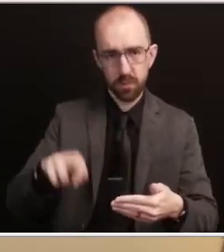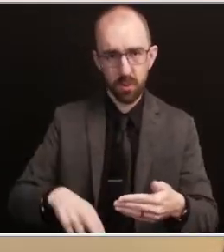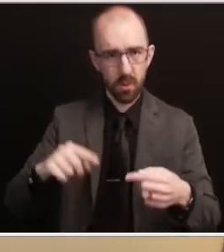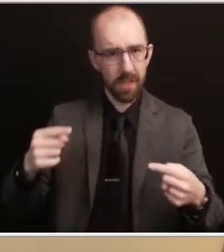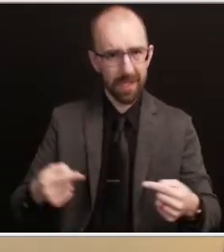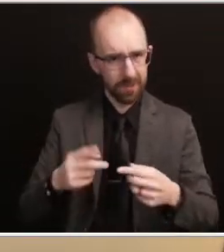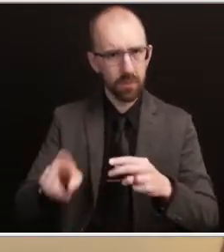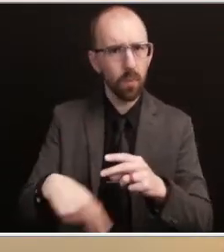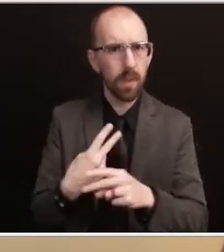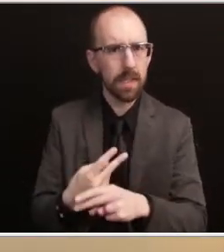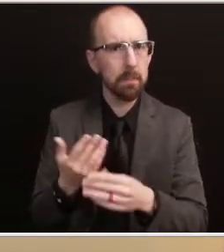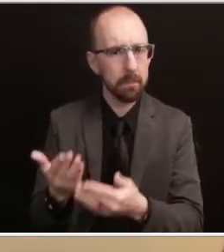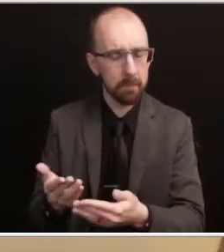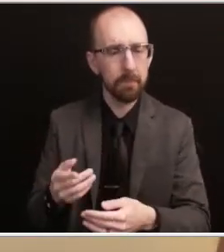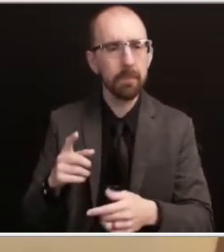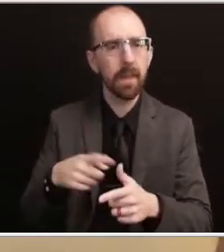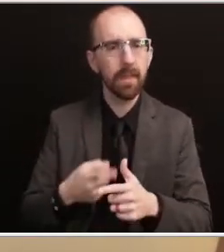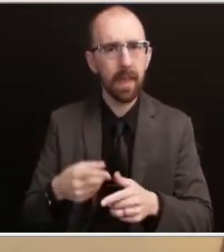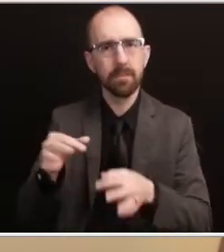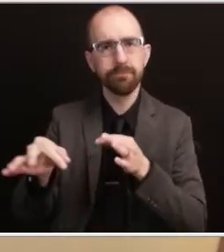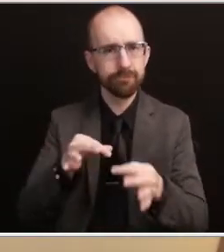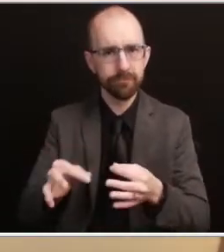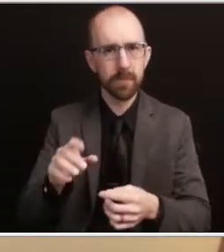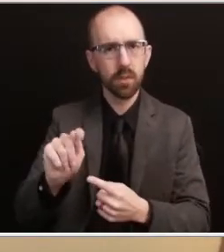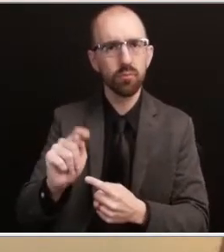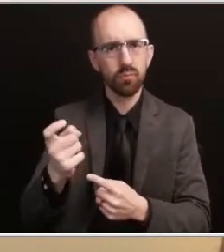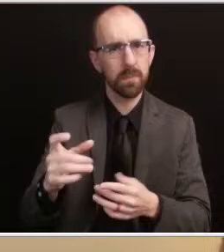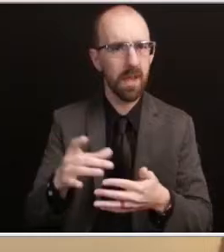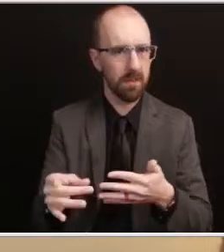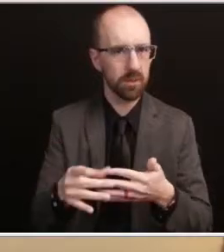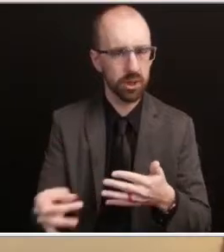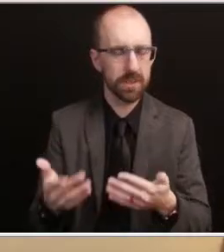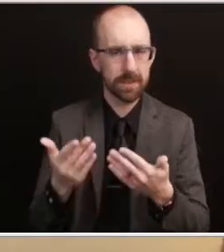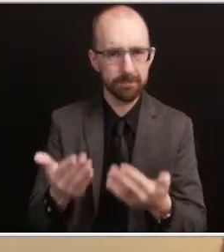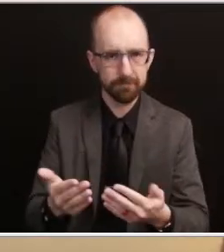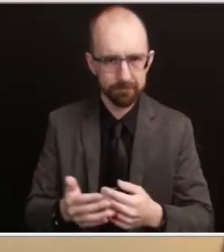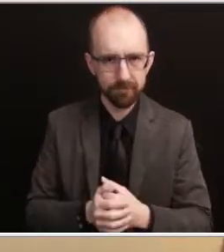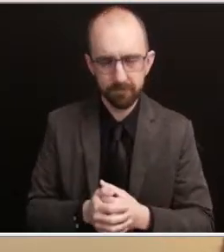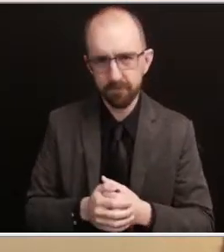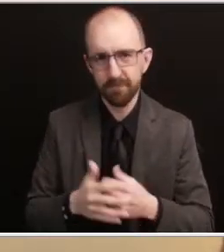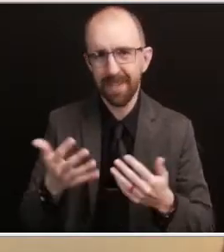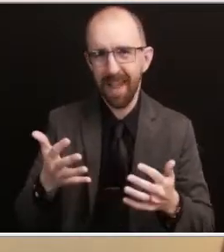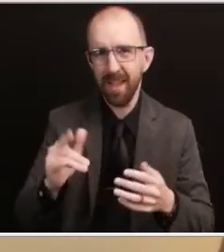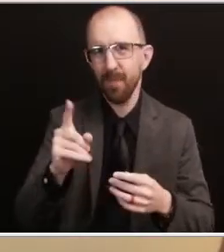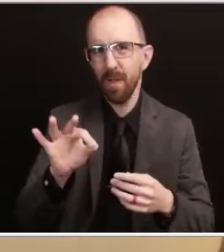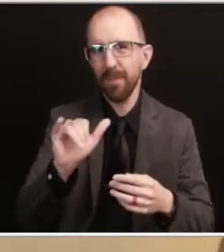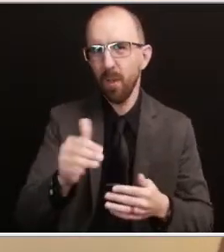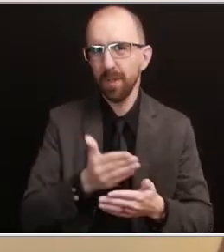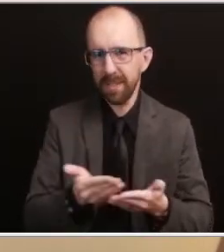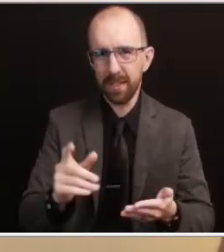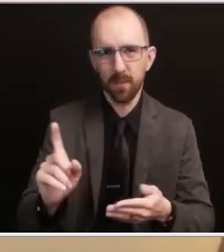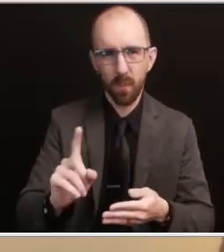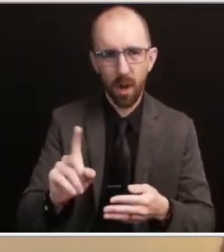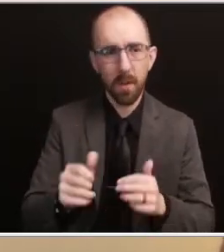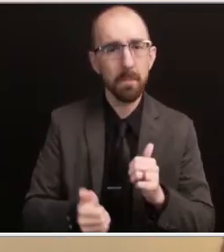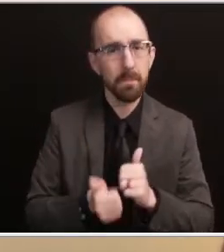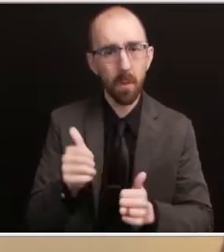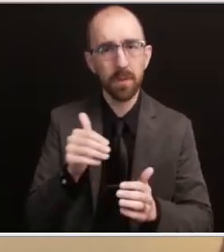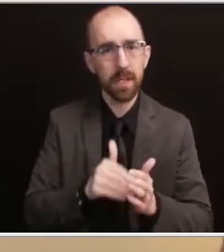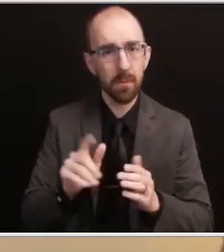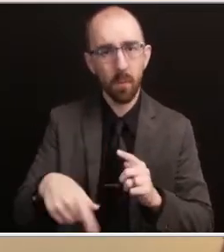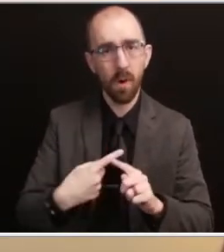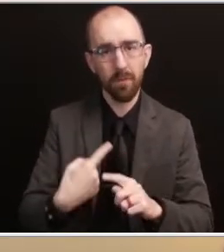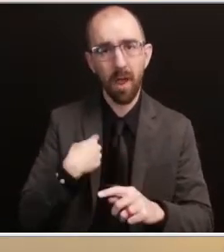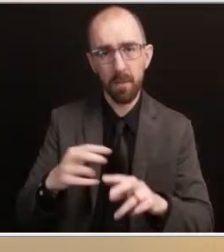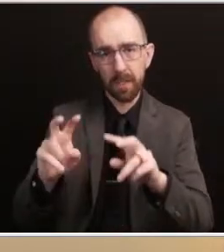it? And then lay out the treatment options. It's kind of one of those things where most of the time when I'm